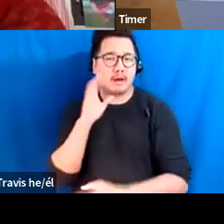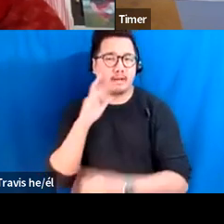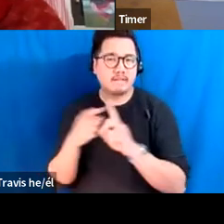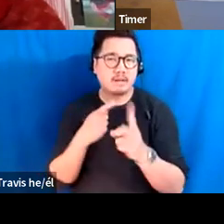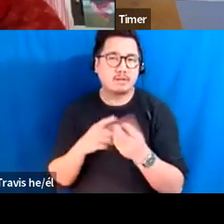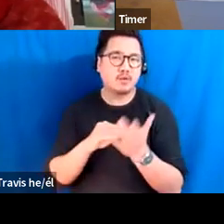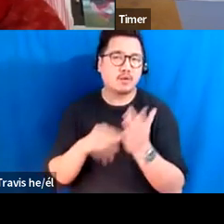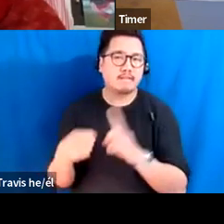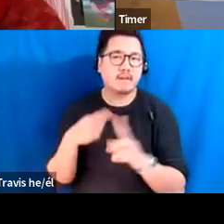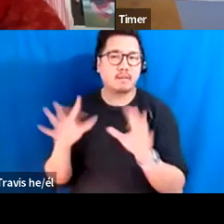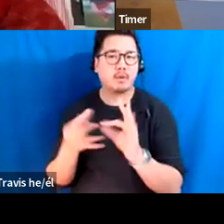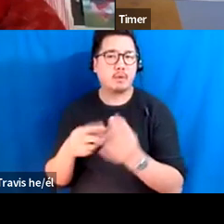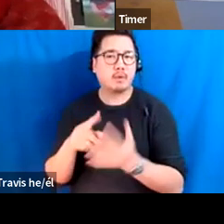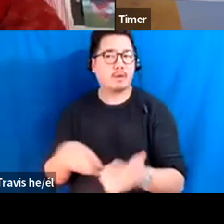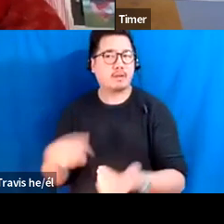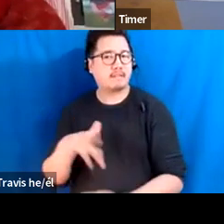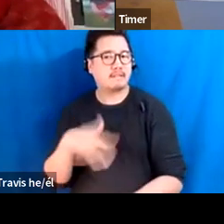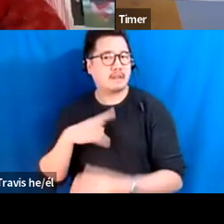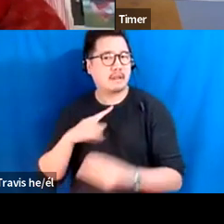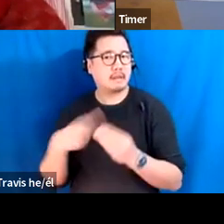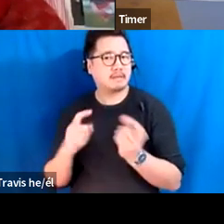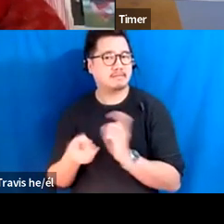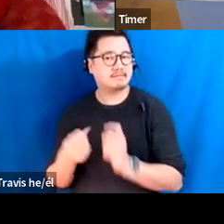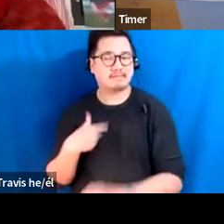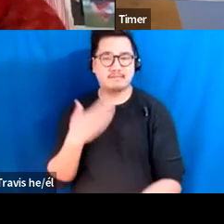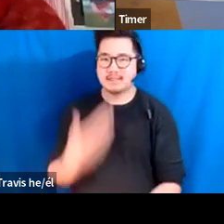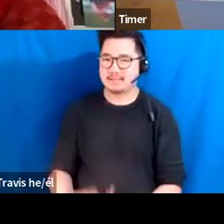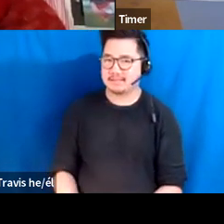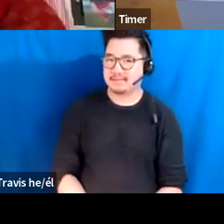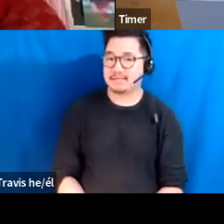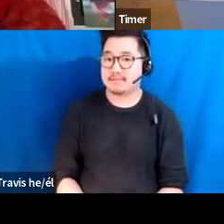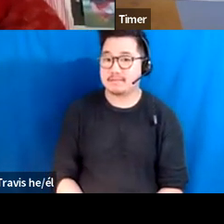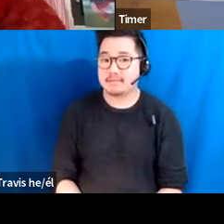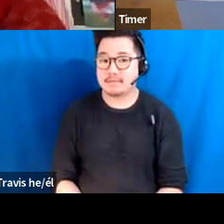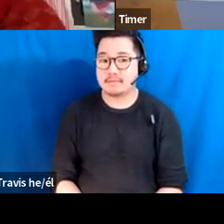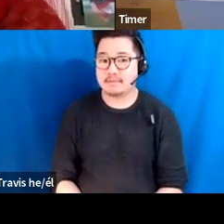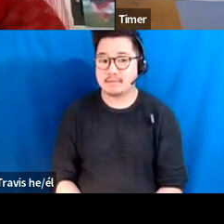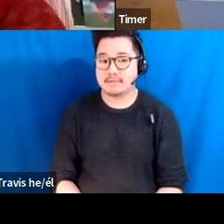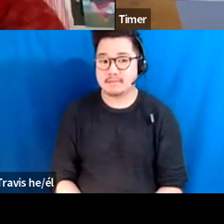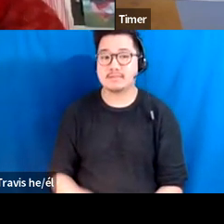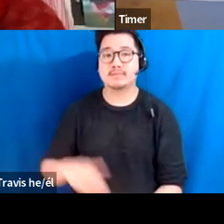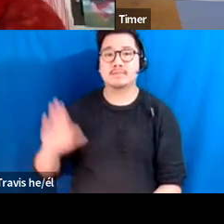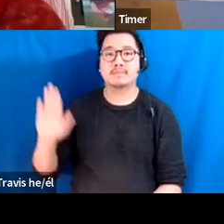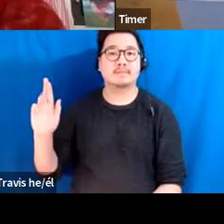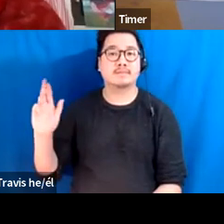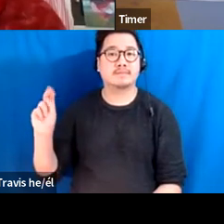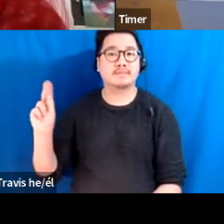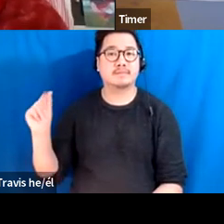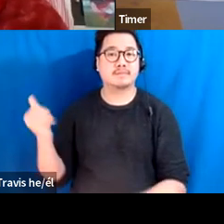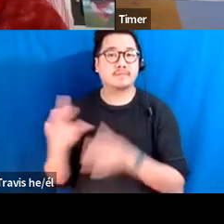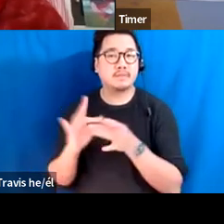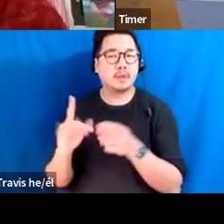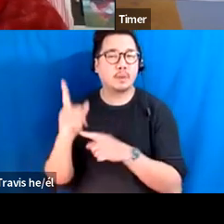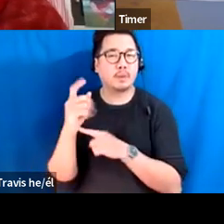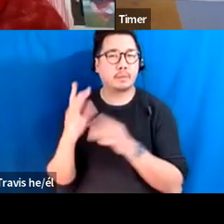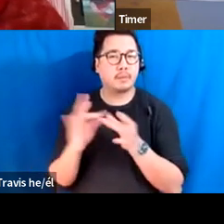on where they're feeling about this potential change thank you so just one more just one more note about this and um is